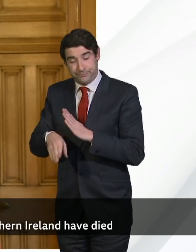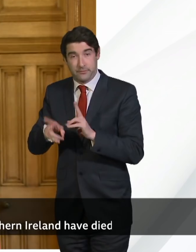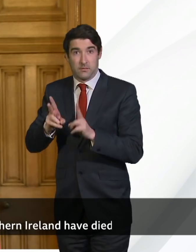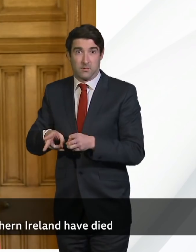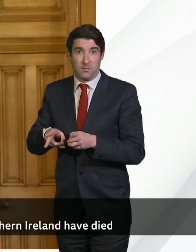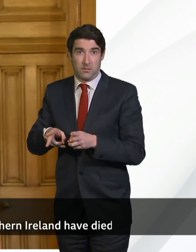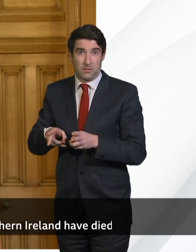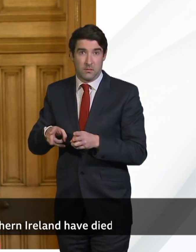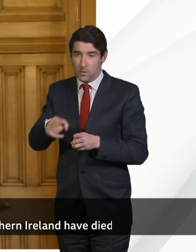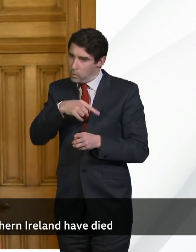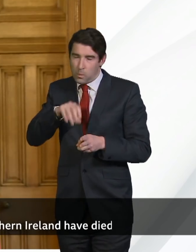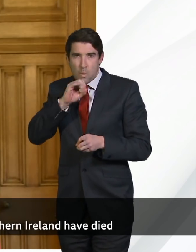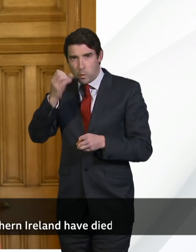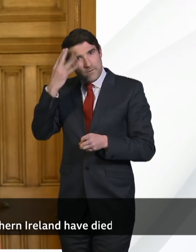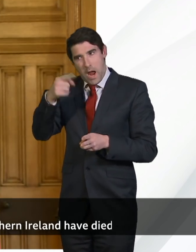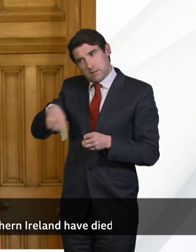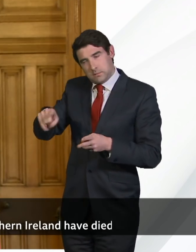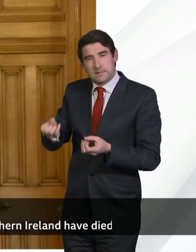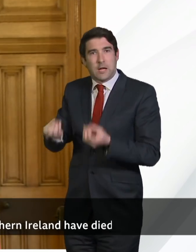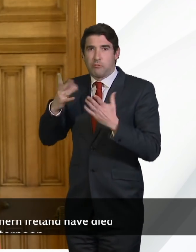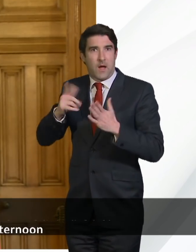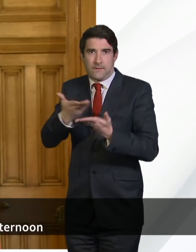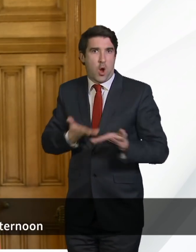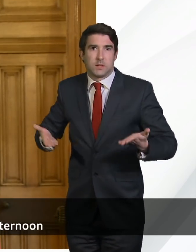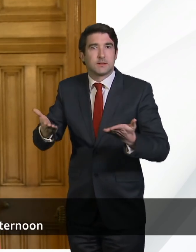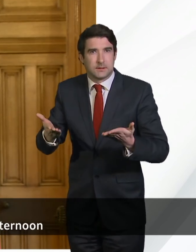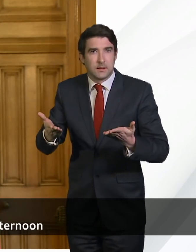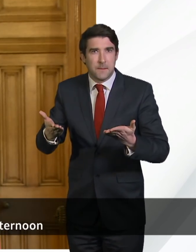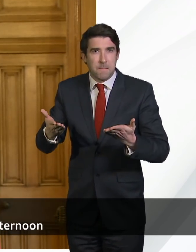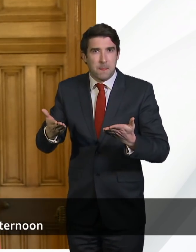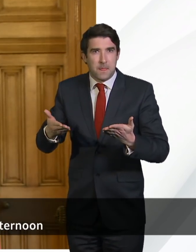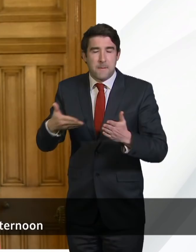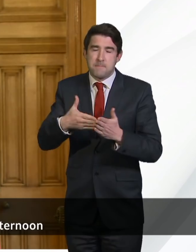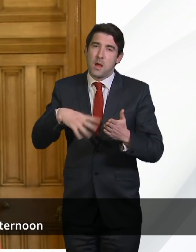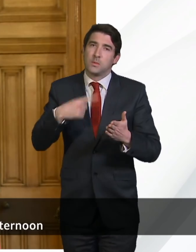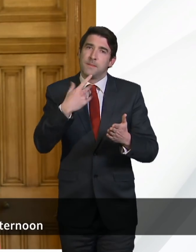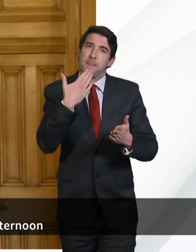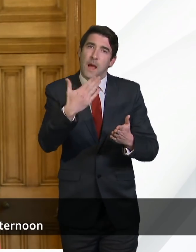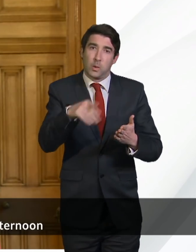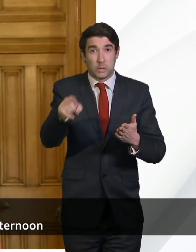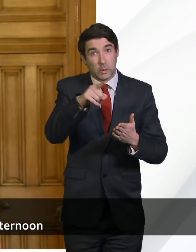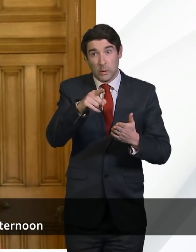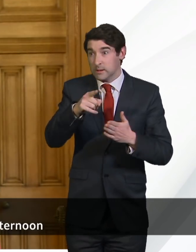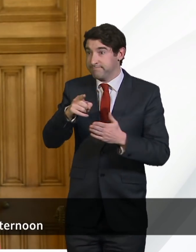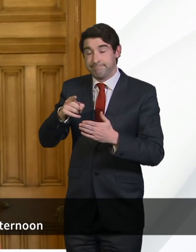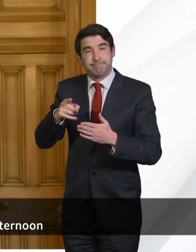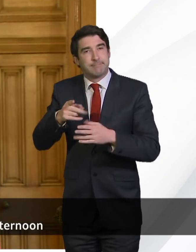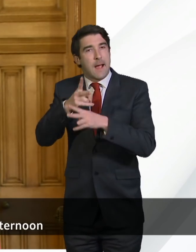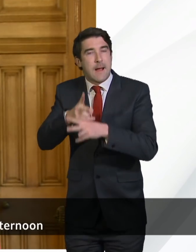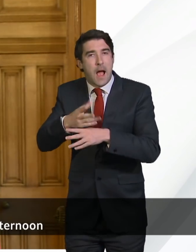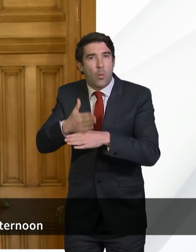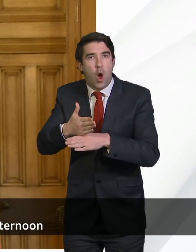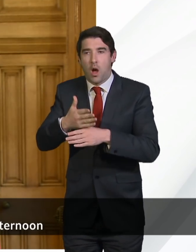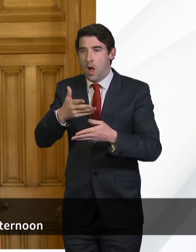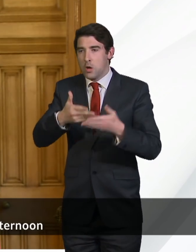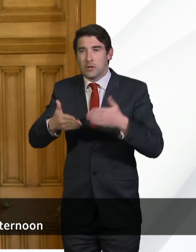And I also want to say a big thank you to the carers, the charity workers, all those looking after, or even just keeping an eye on, those in their